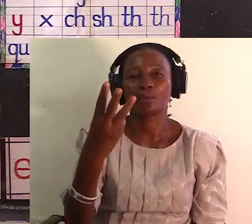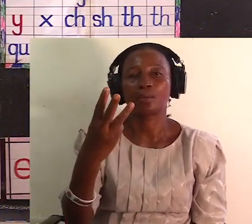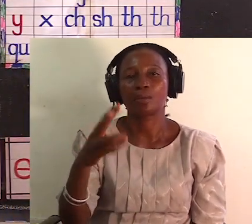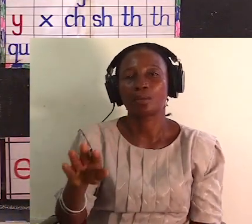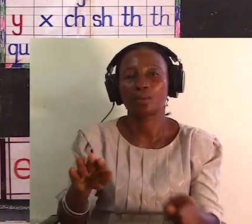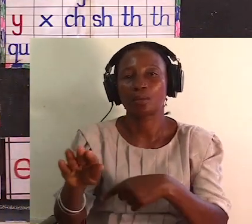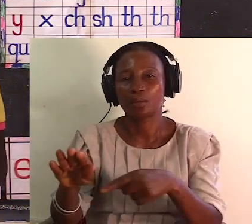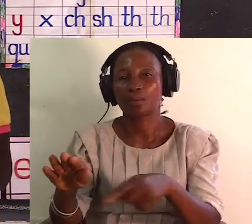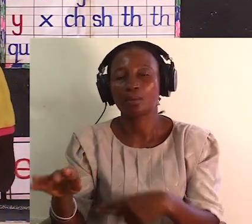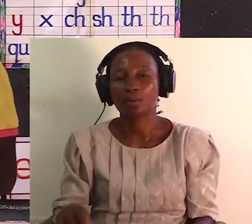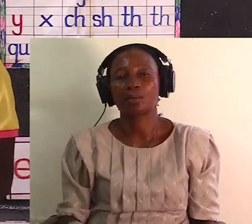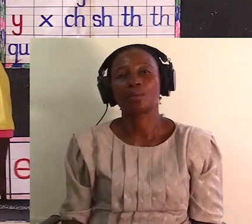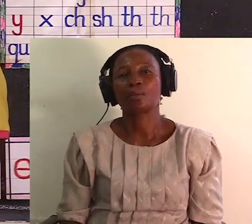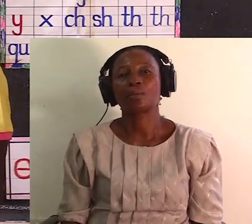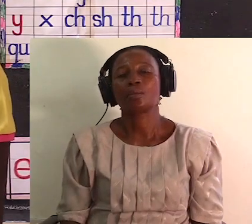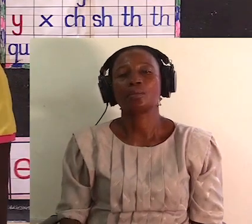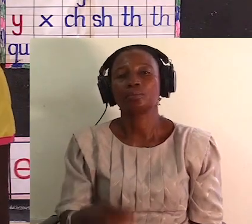I'm still talking to